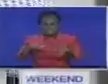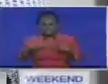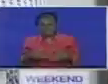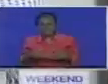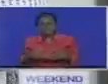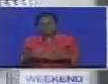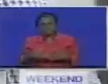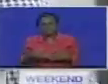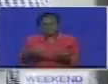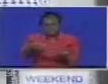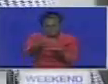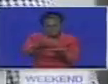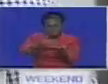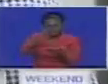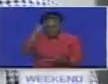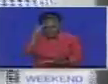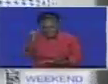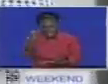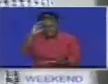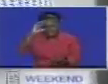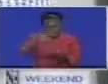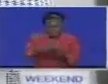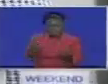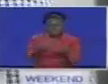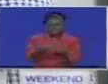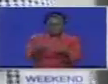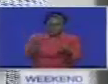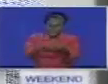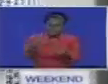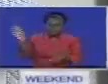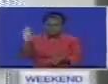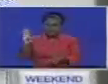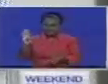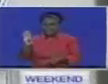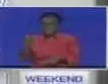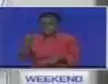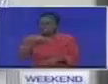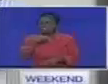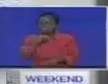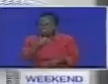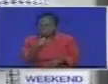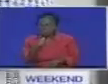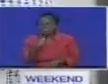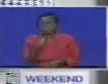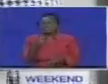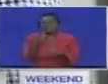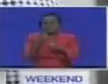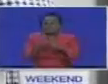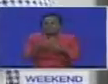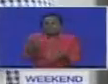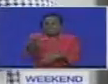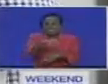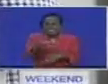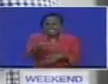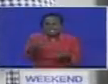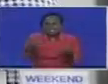know, on ideology, on certain beliefs. So that when Mbadi says he's in ODM, it is not because of the part of the country it comes from. Okay. When I say I'm